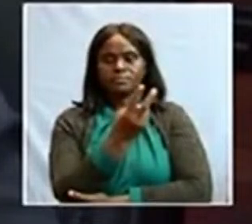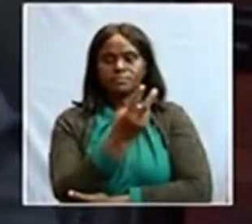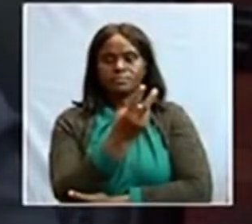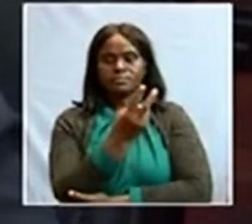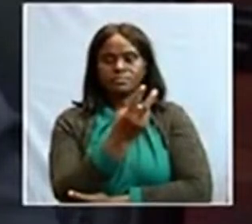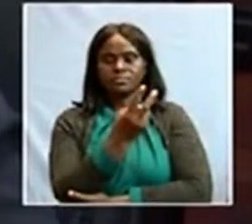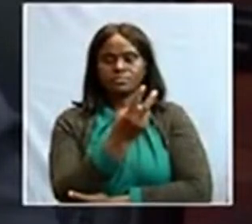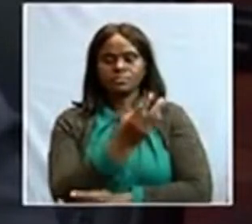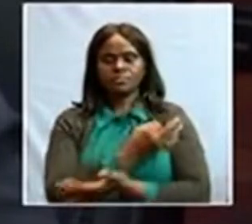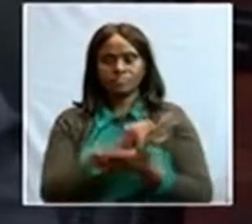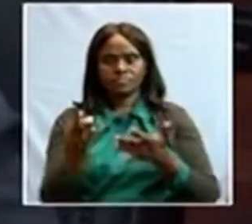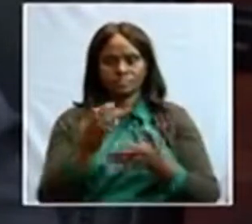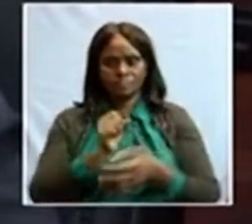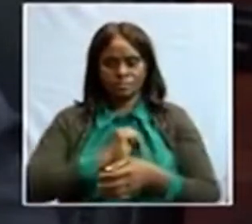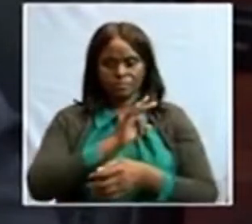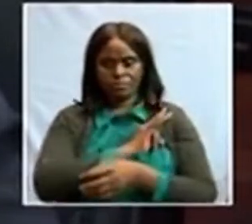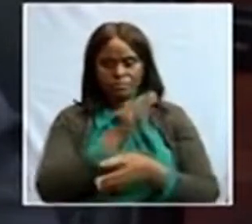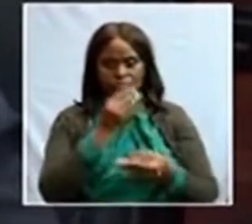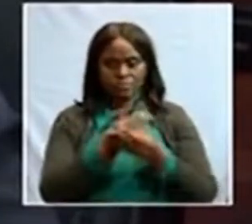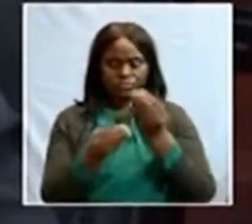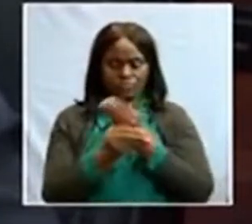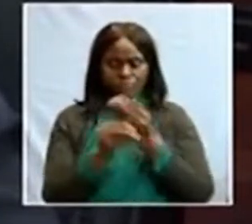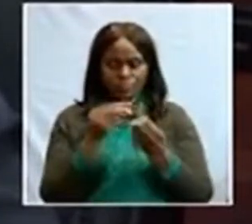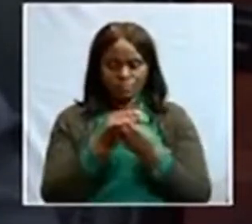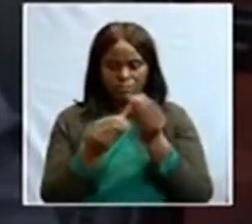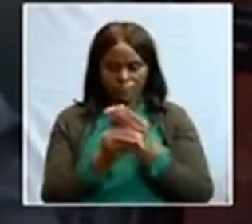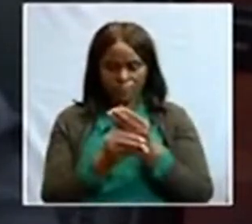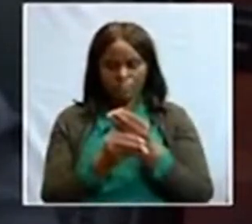on failure to settle staff obligations.